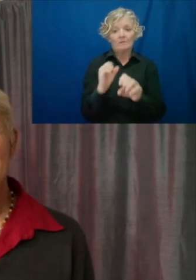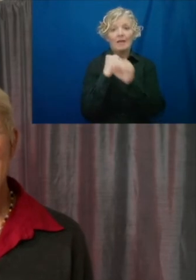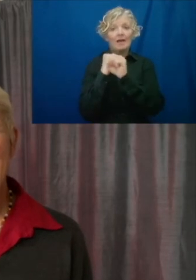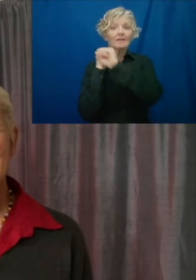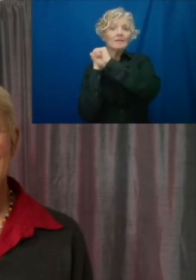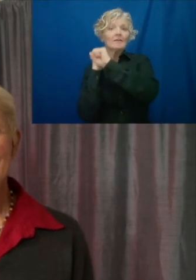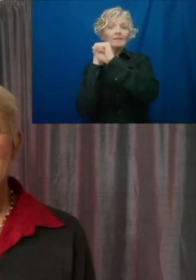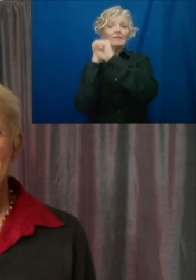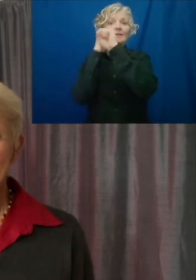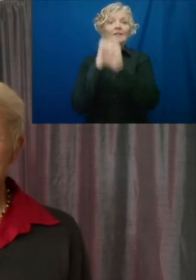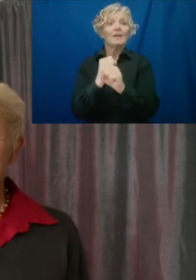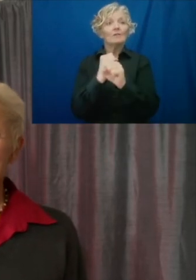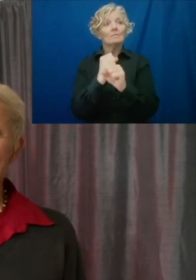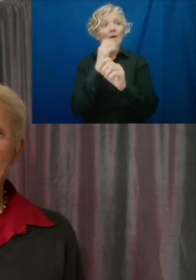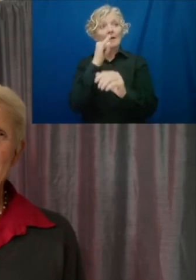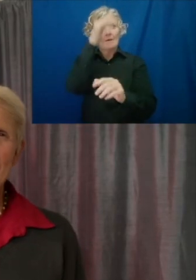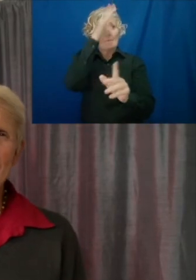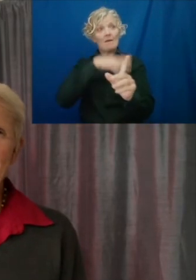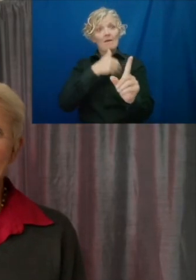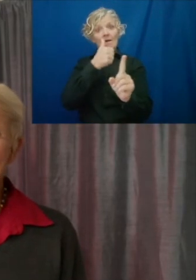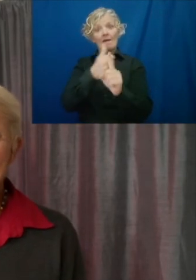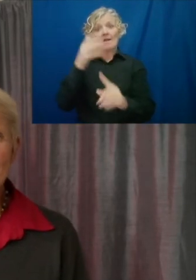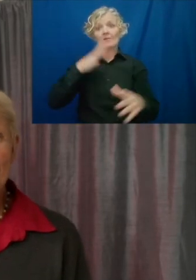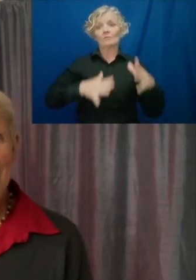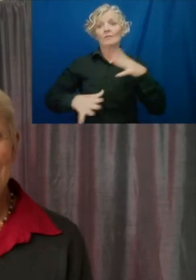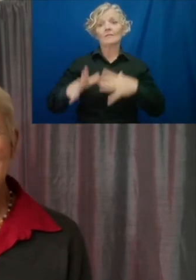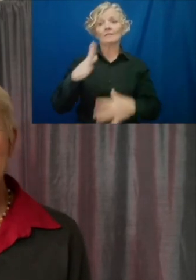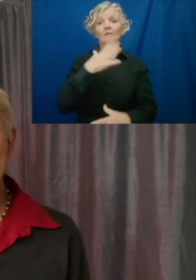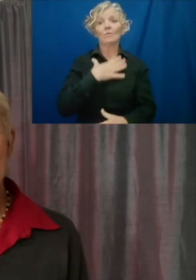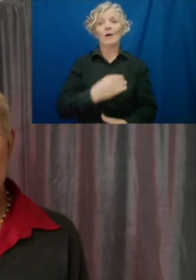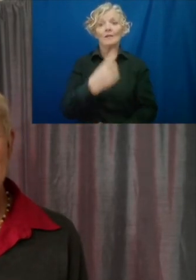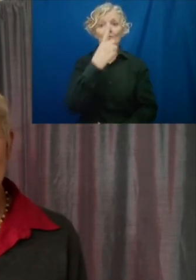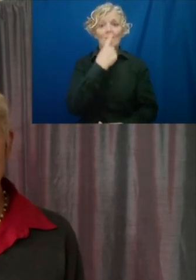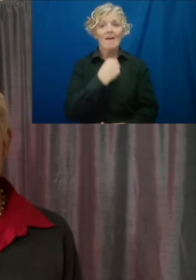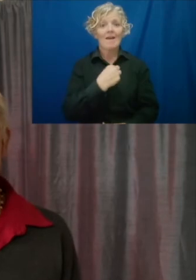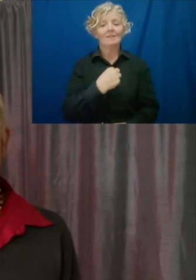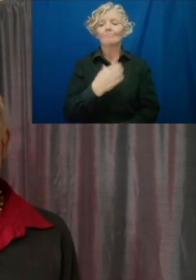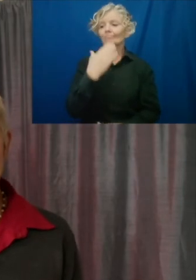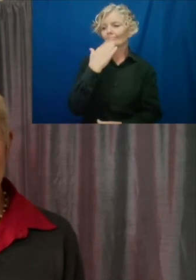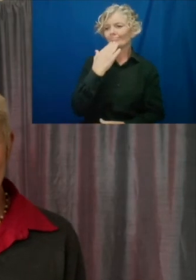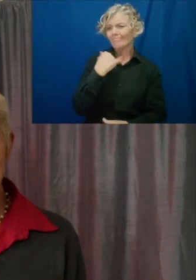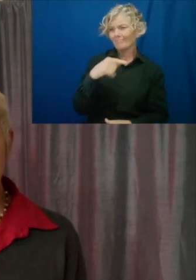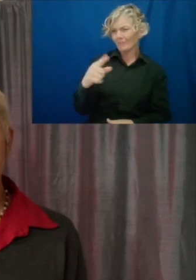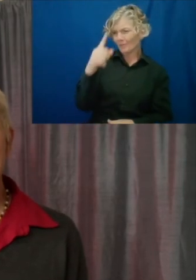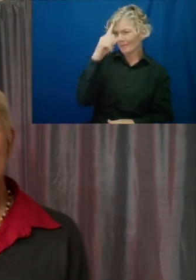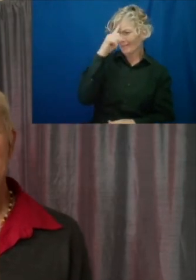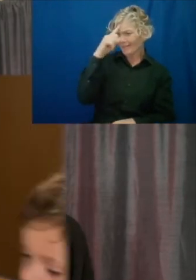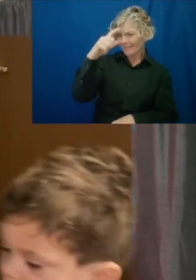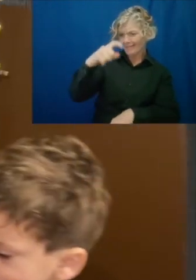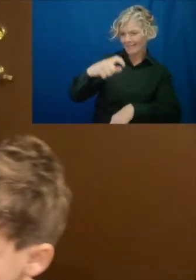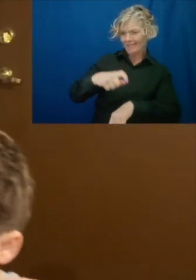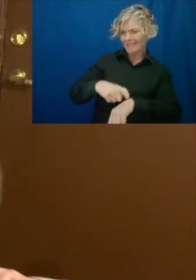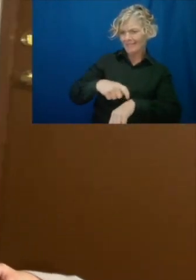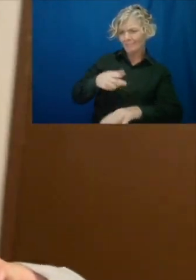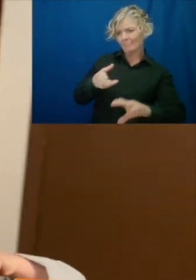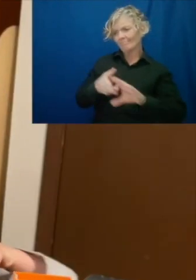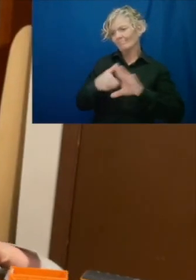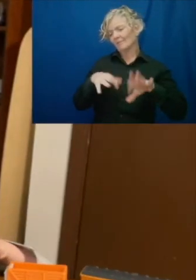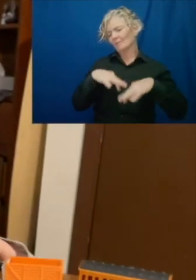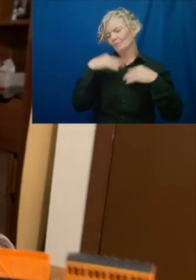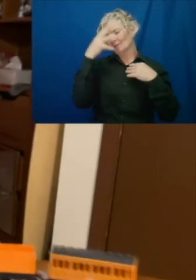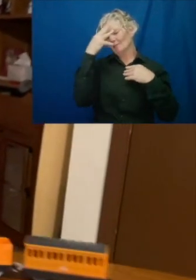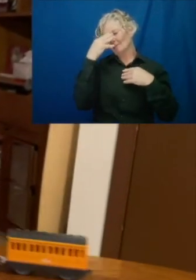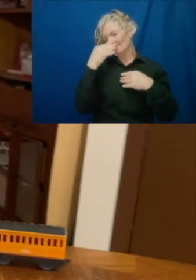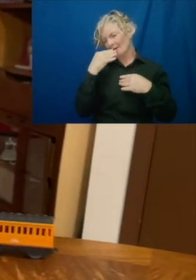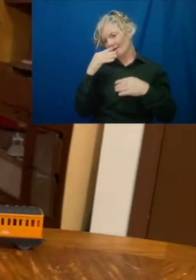from a sack carried by a man dressed in white and red. Little one, don't you think it's